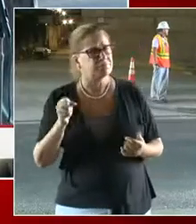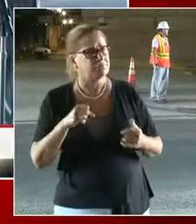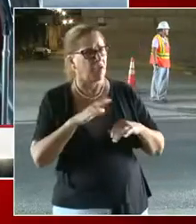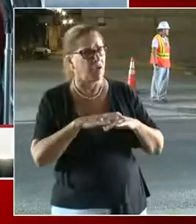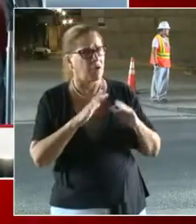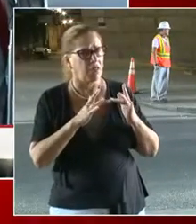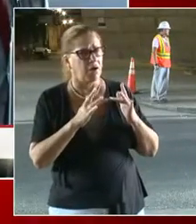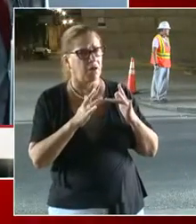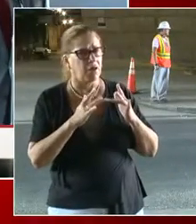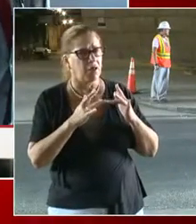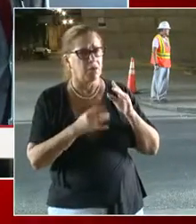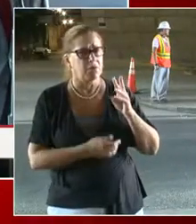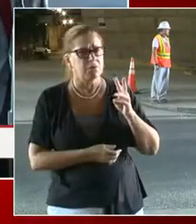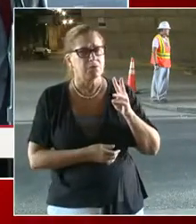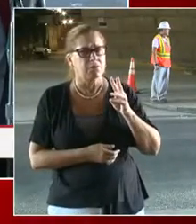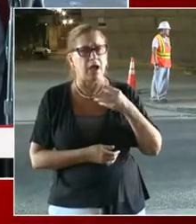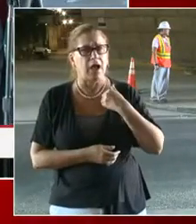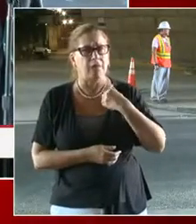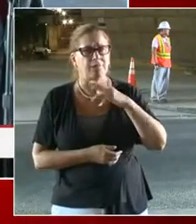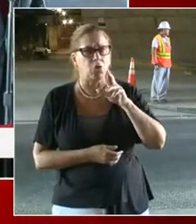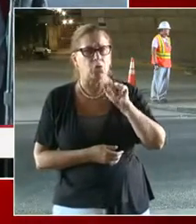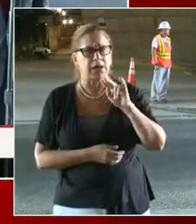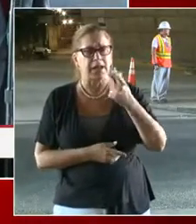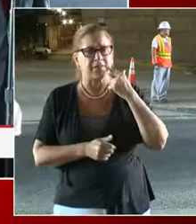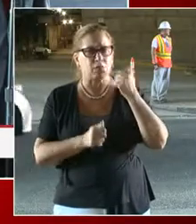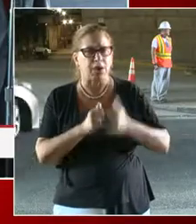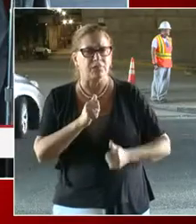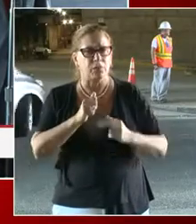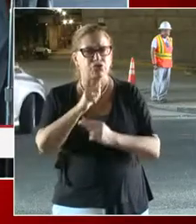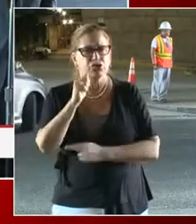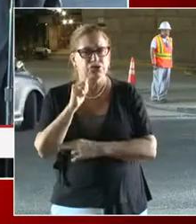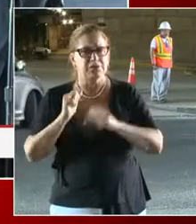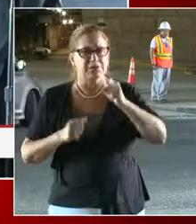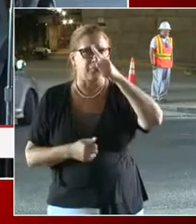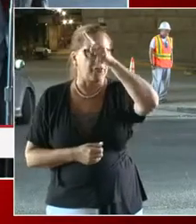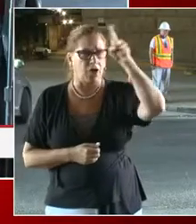you can provide that to us. Sure. So we can we can have a list of that. And and then